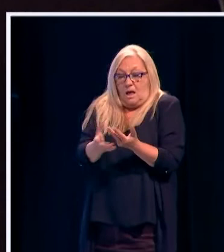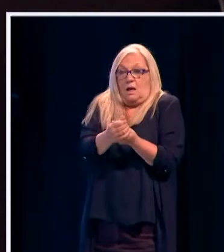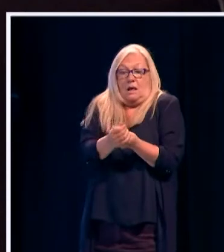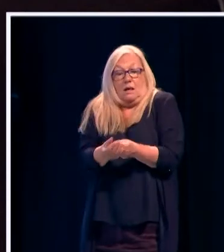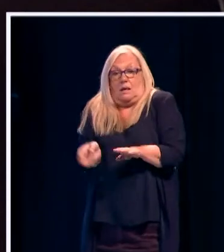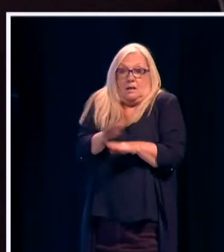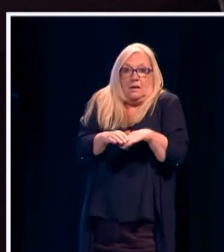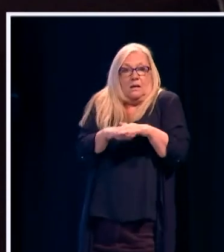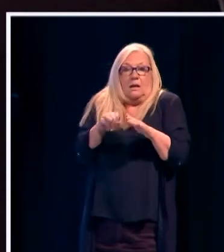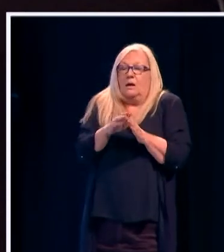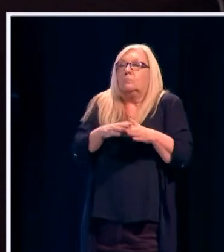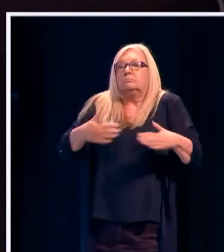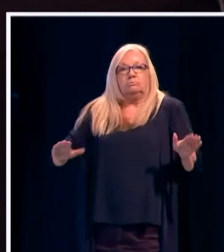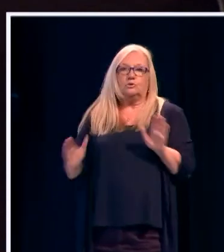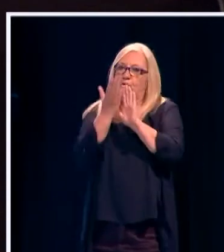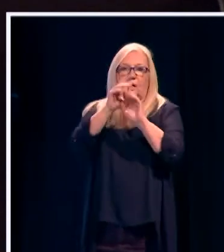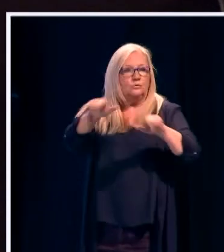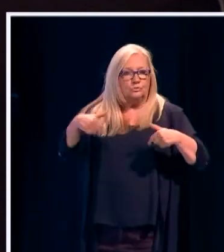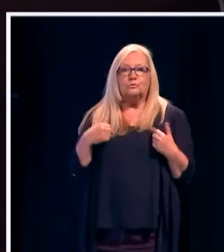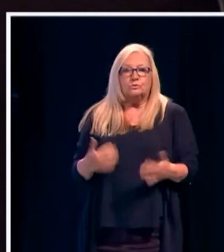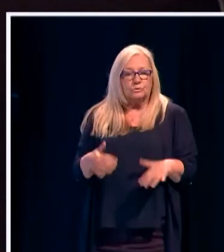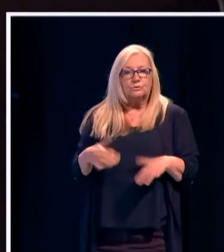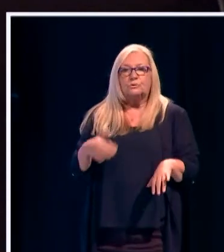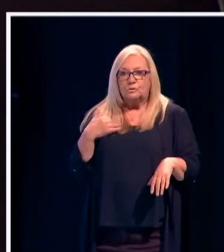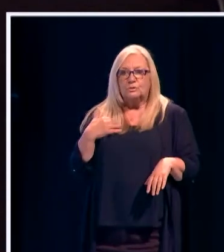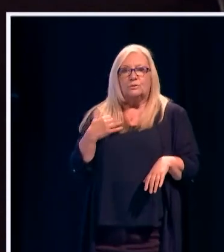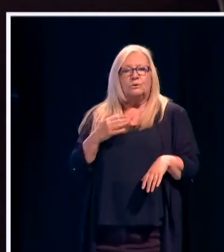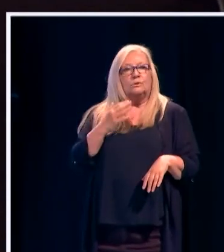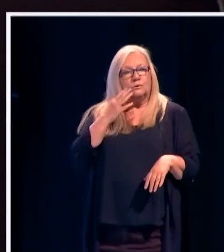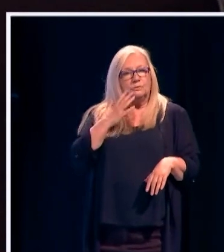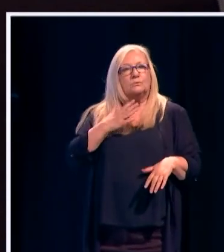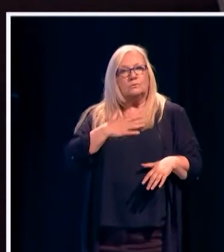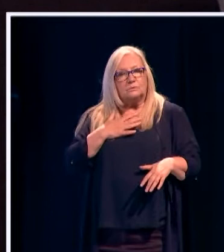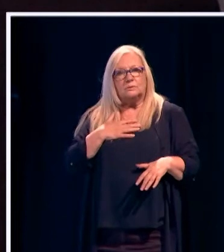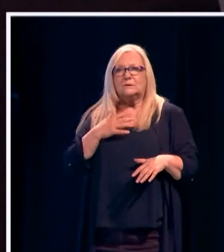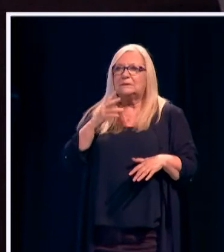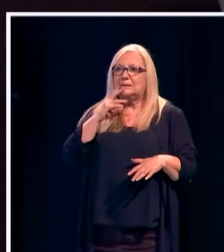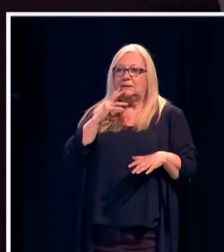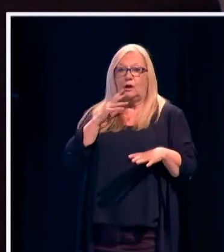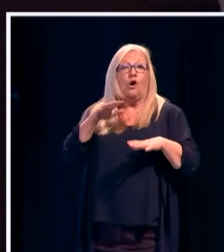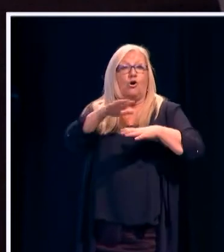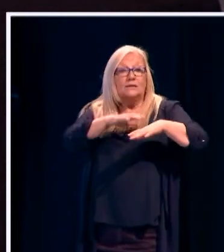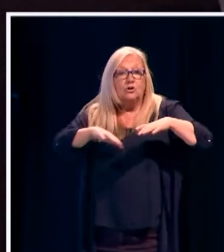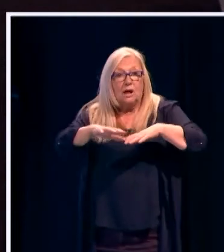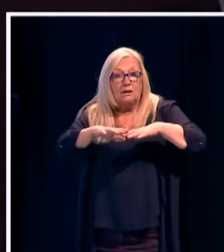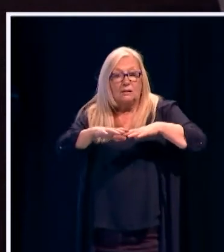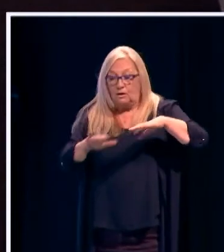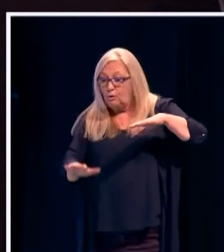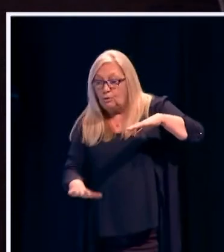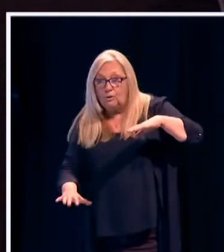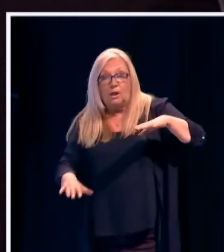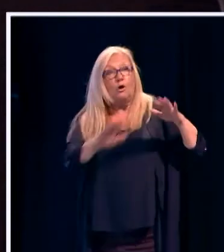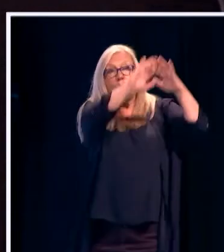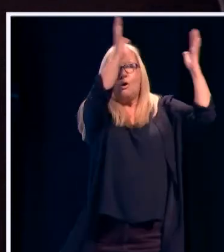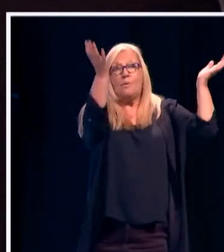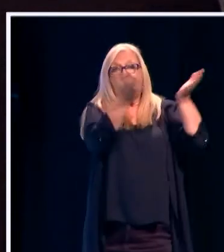there lies your challenges for us when you see at the regional and at the global level. So one of the strategies that